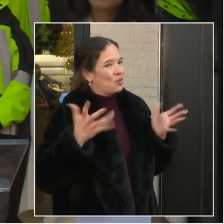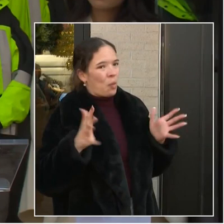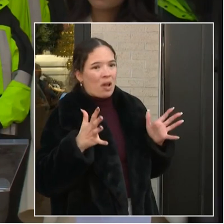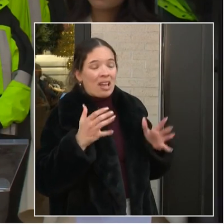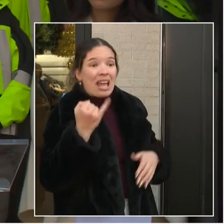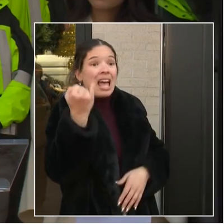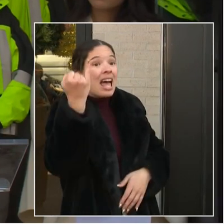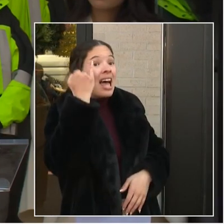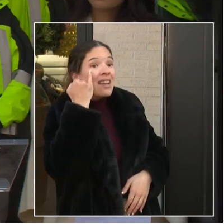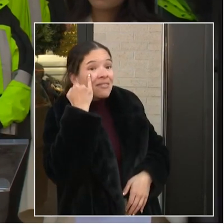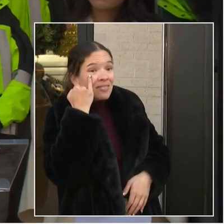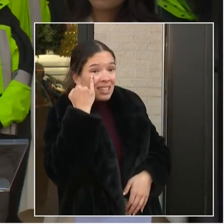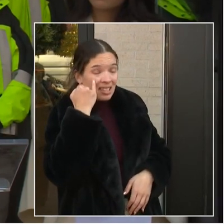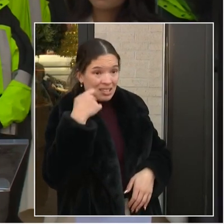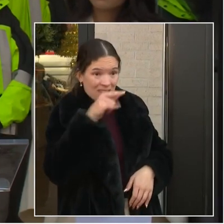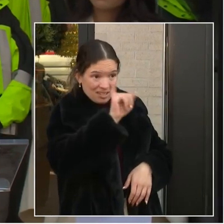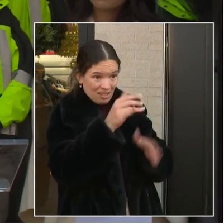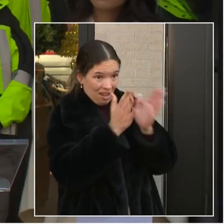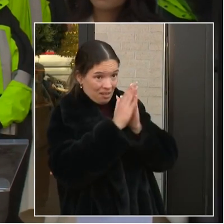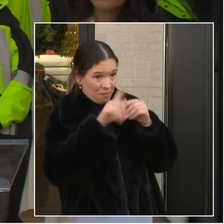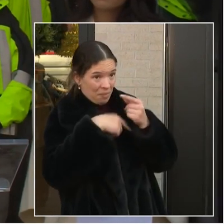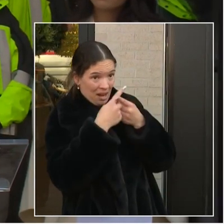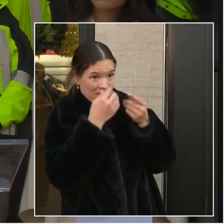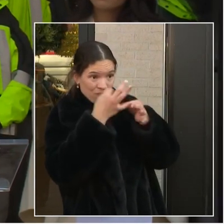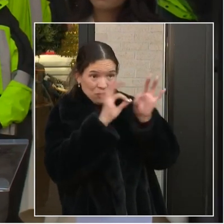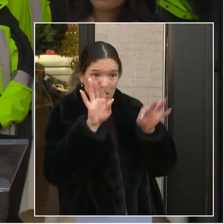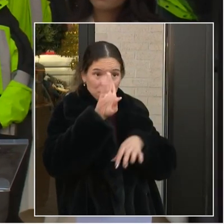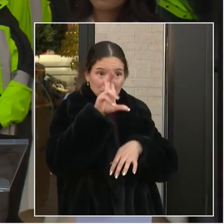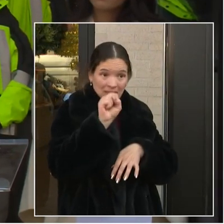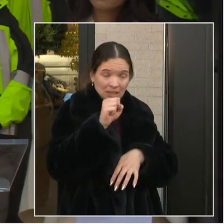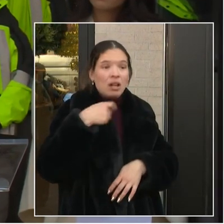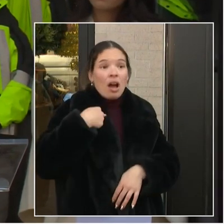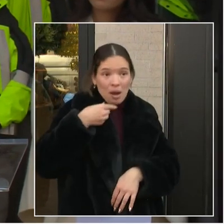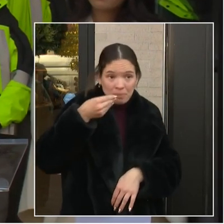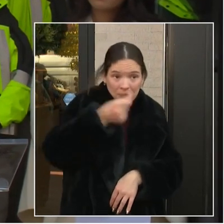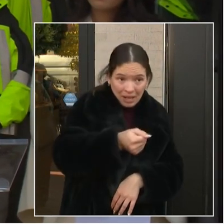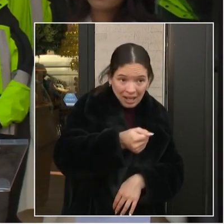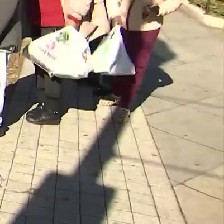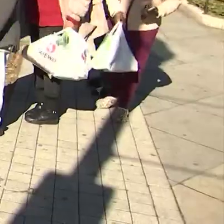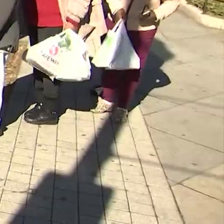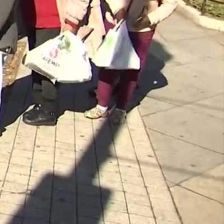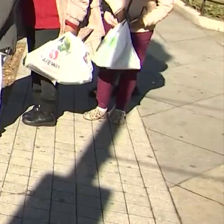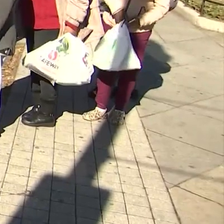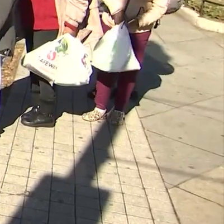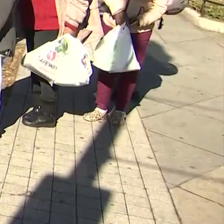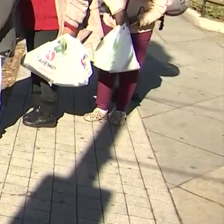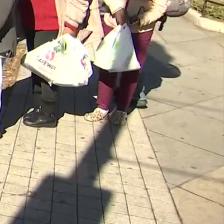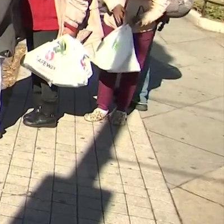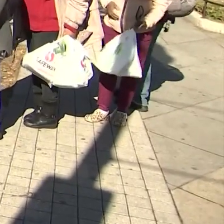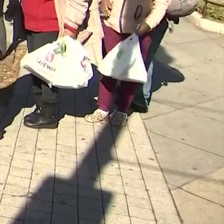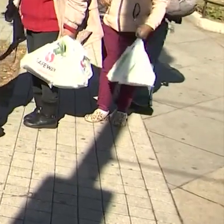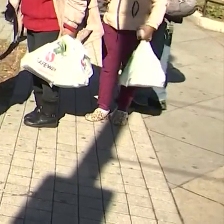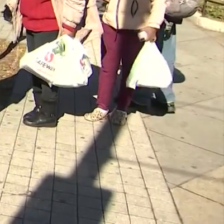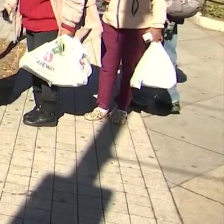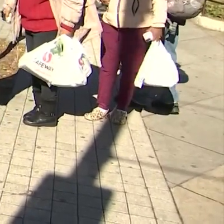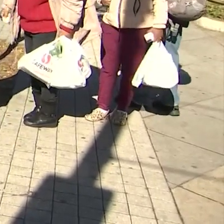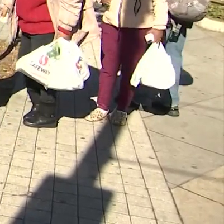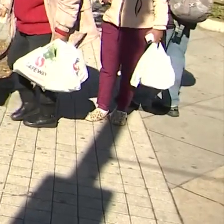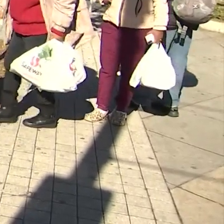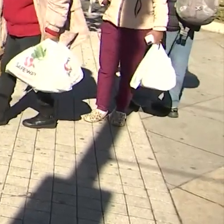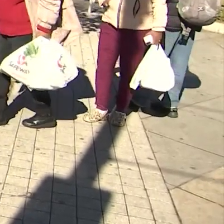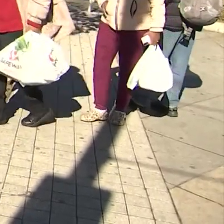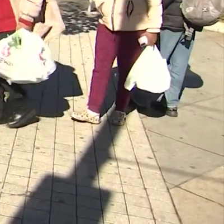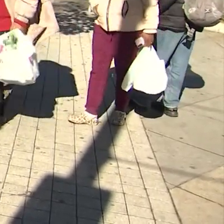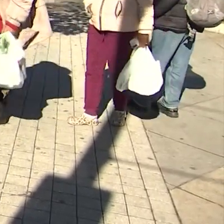bus, I think, you know, if we're going to be paying, Maryland and Virginia need to be paying. Oh, heard it there first. The